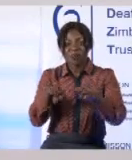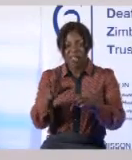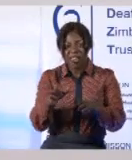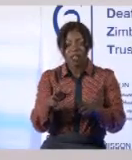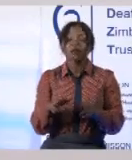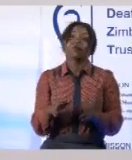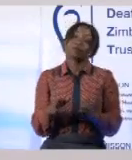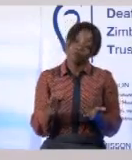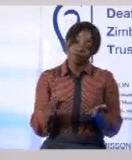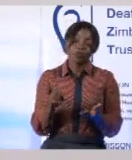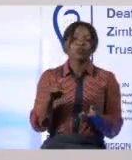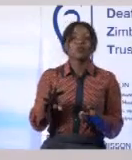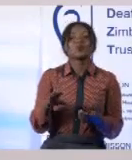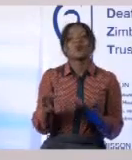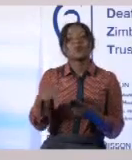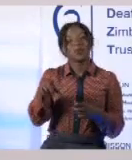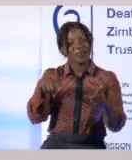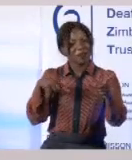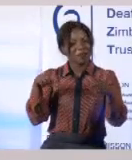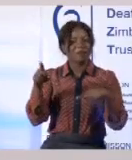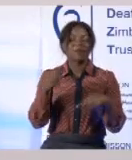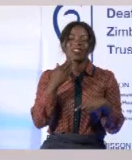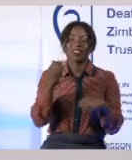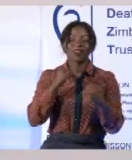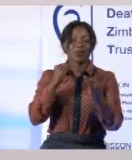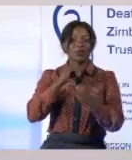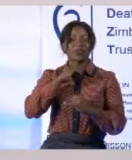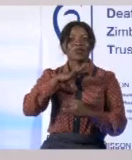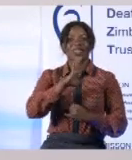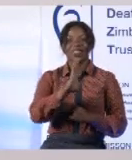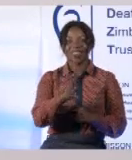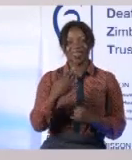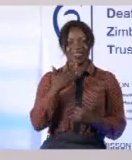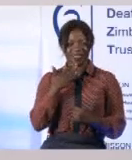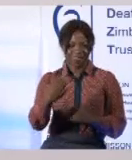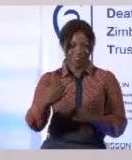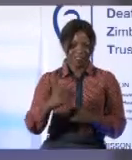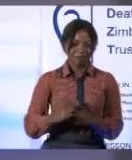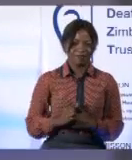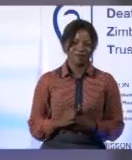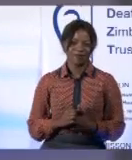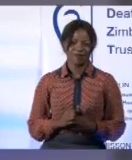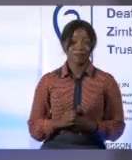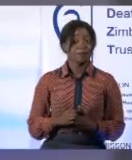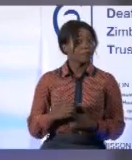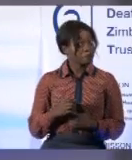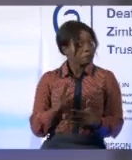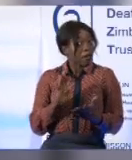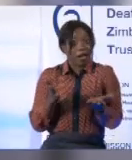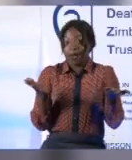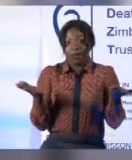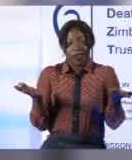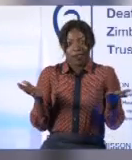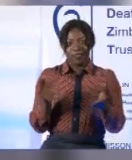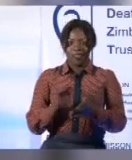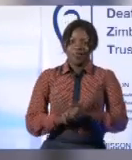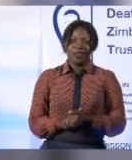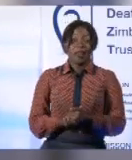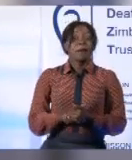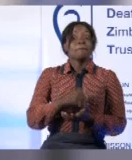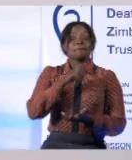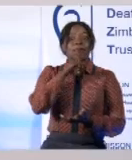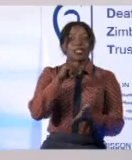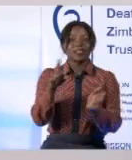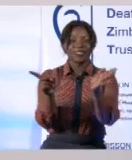myth today. Thank you very much for coming to Issues Pane Nyaya. Okay, thank you so much. There you have it. Male sex